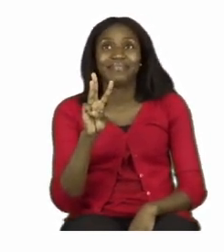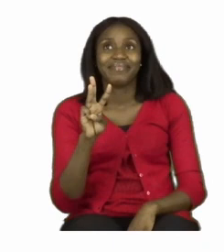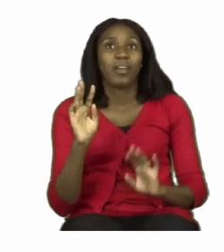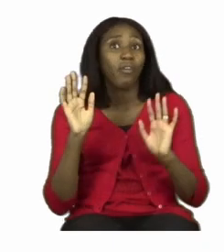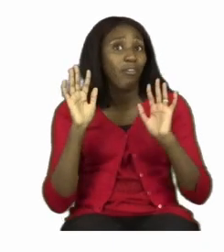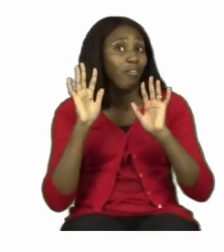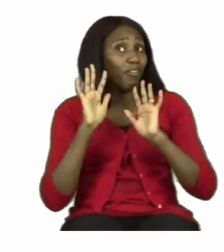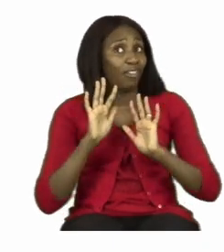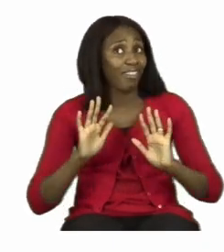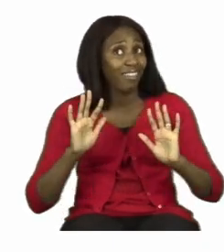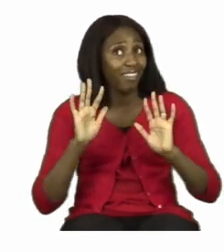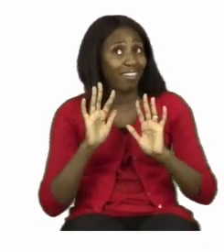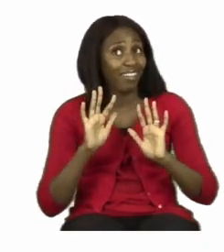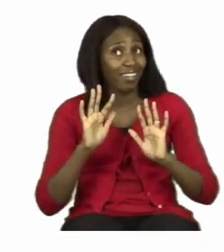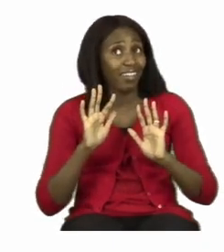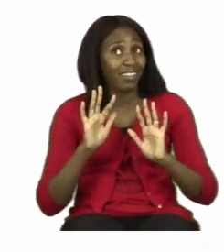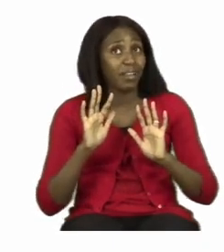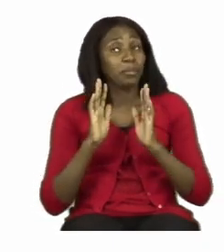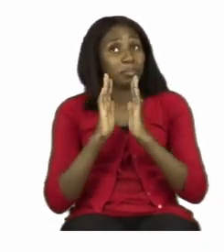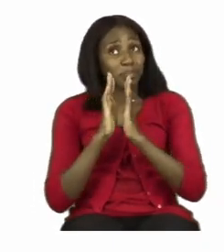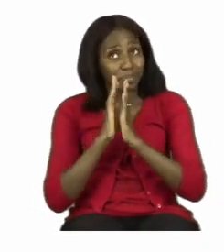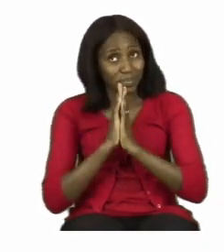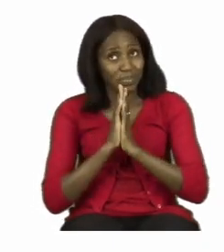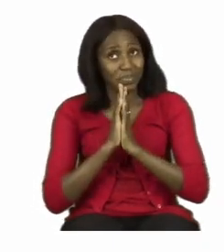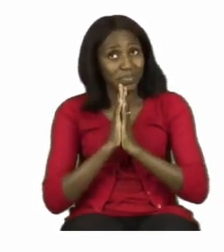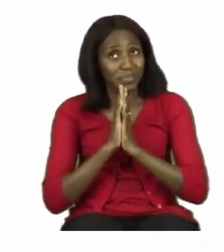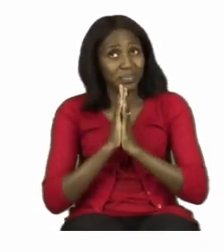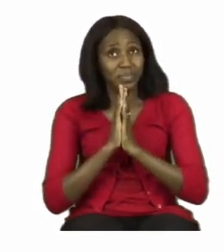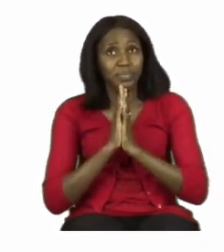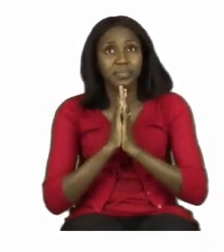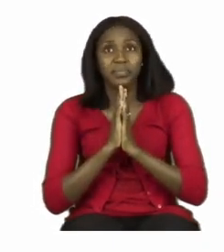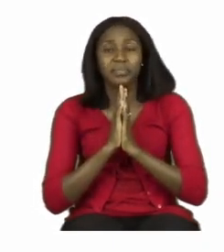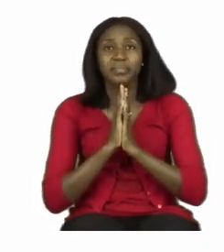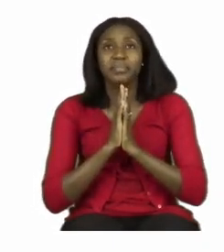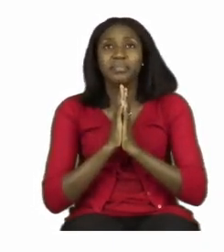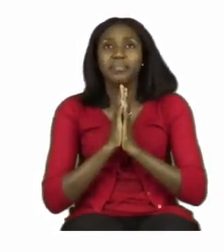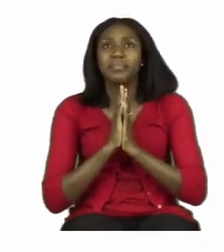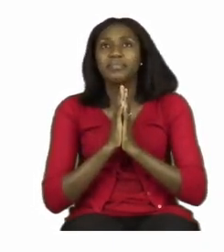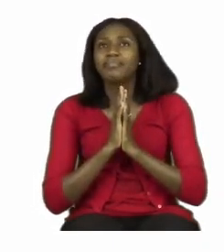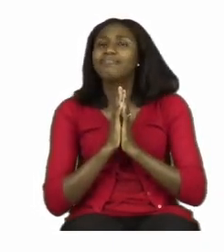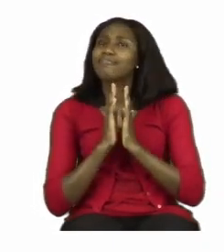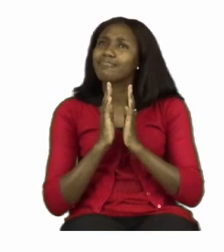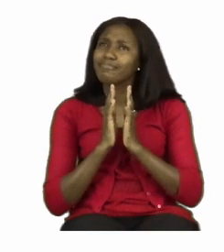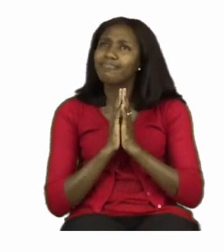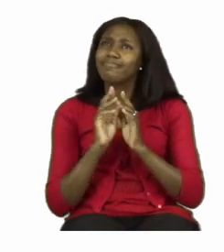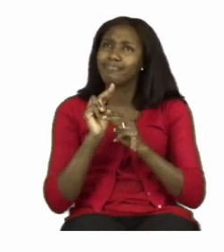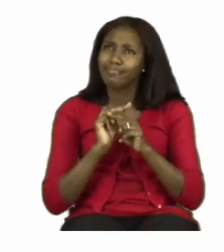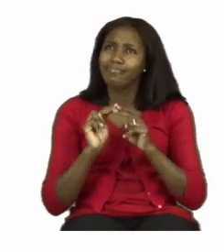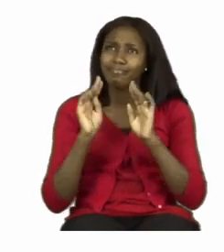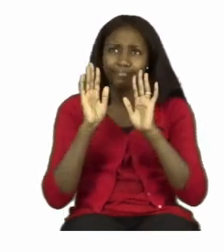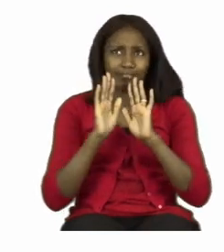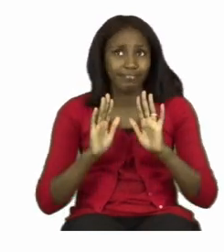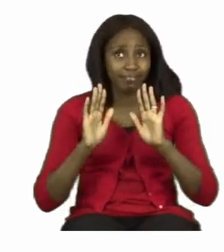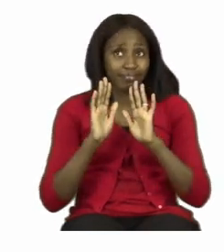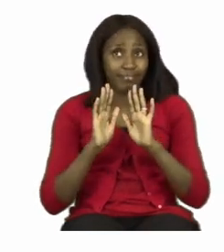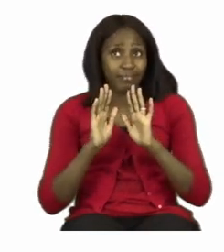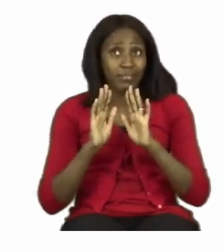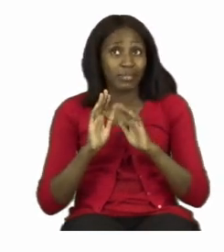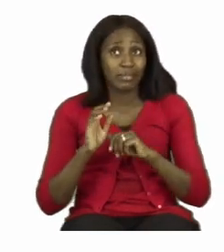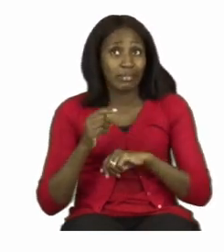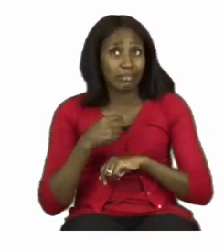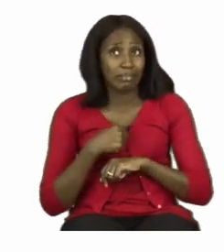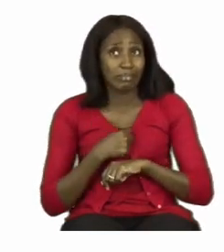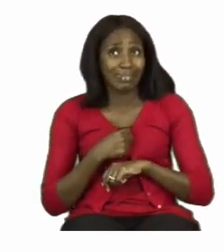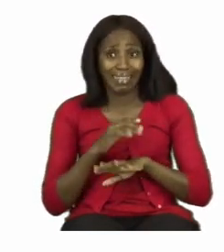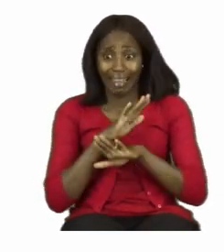3. Now, please make sure you actually use the colors of the plants. I've never seen